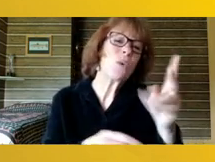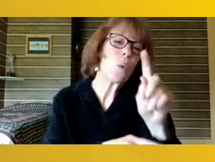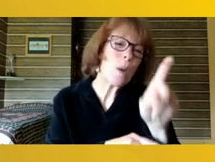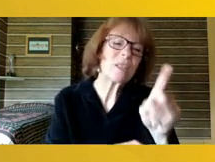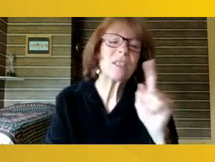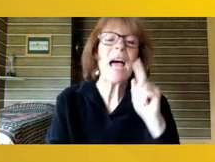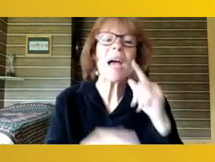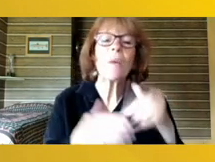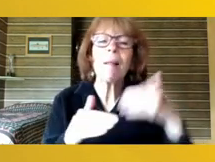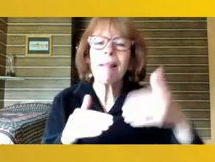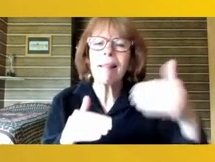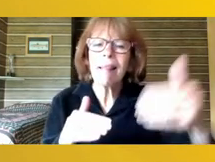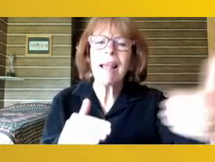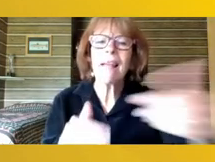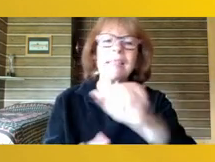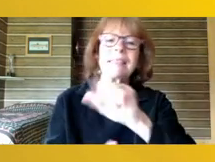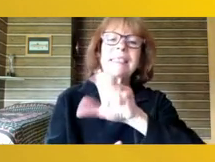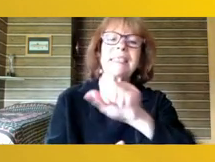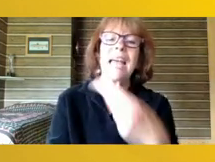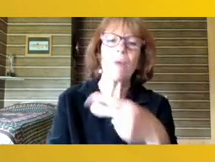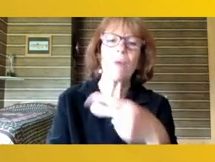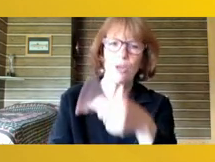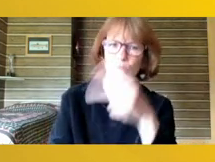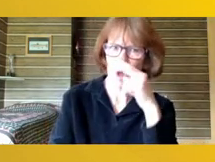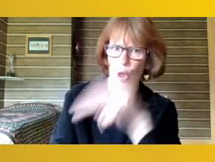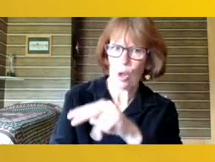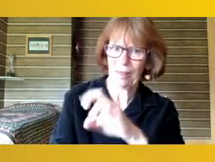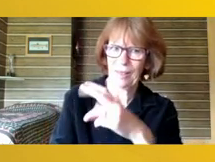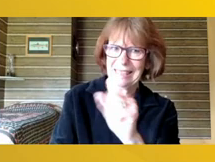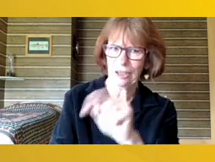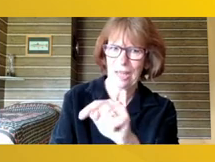you might want to address in the bottom of the chat.